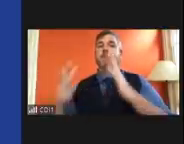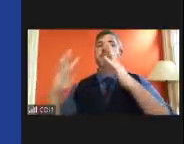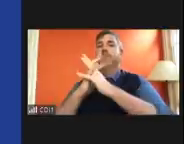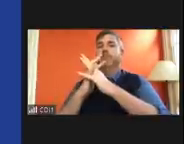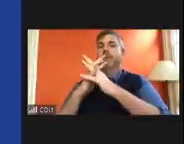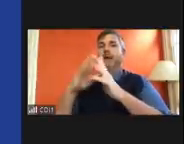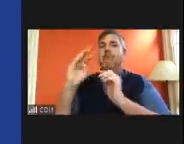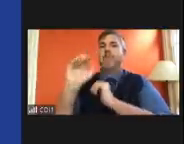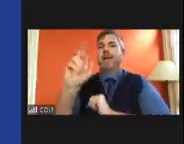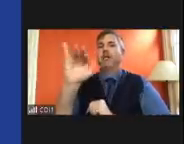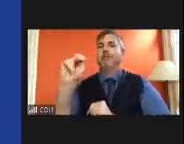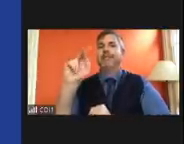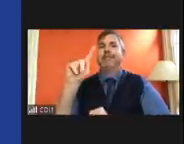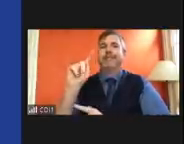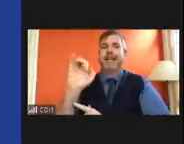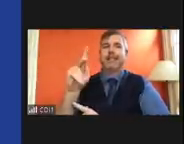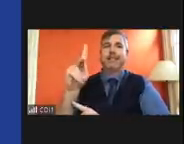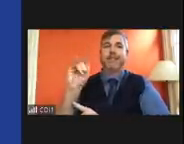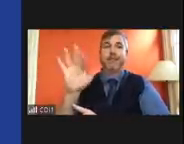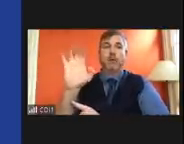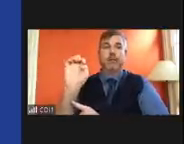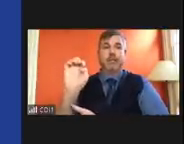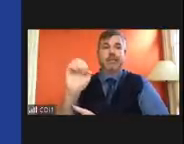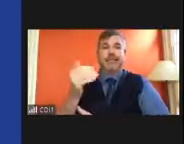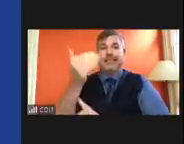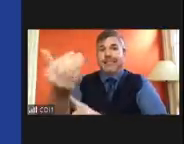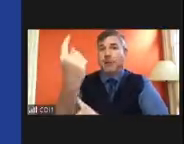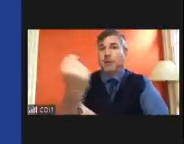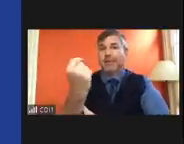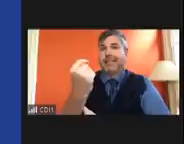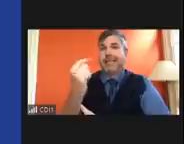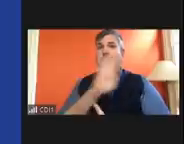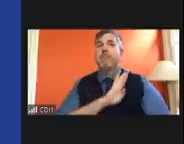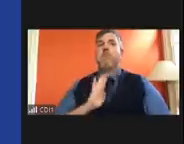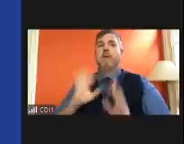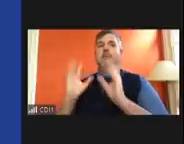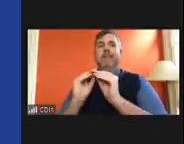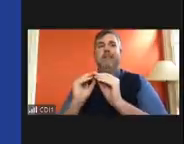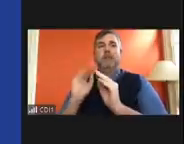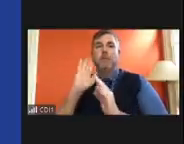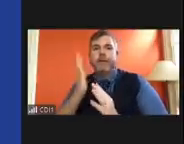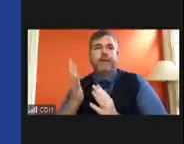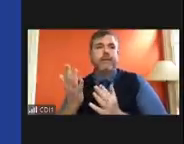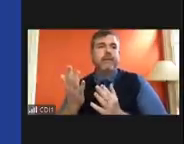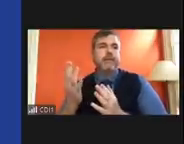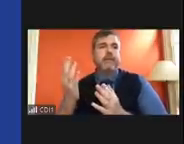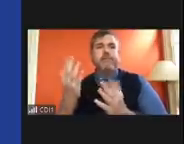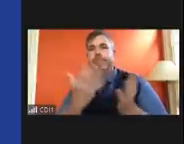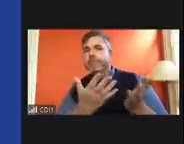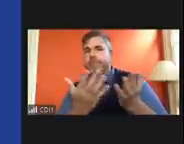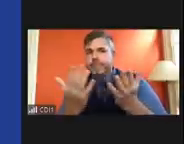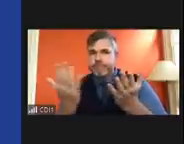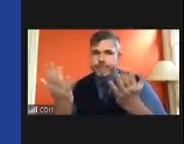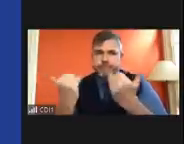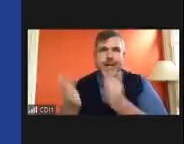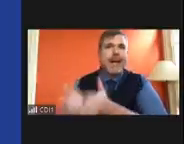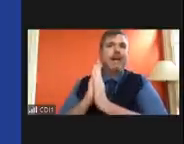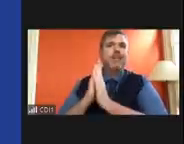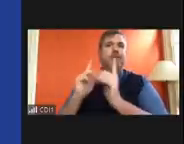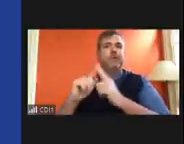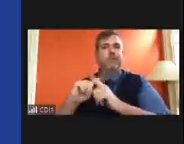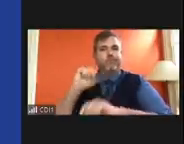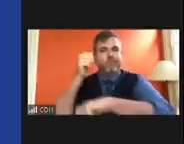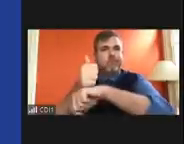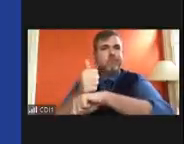ordinance to put administrative fines in place for non-compliance with the shelter-in-place order. We will enforce